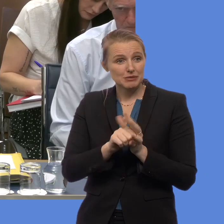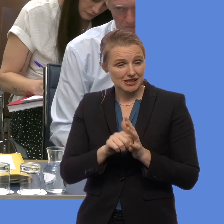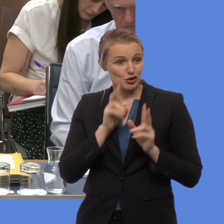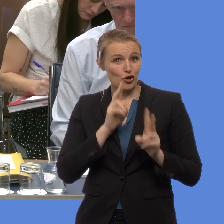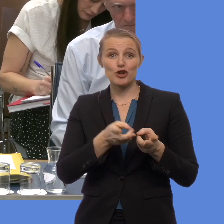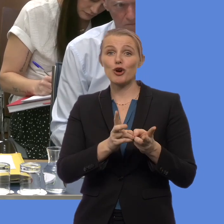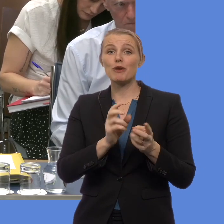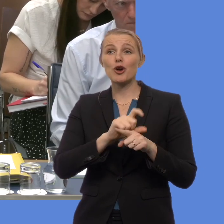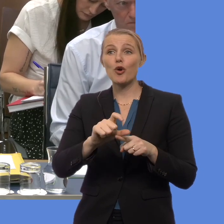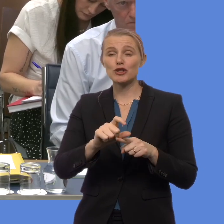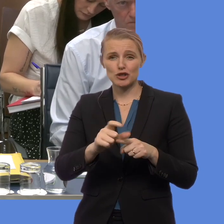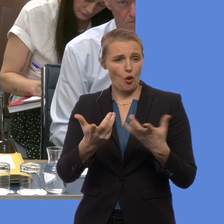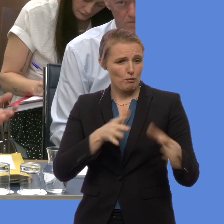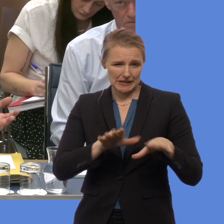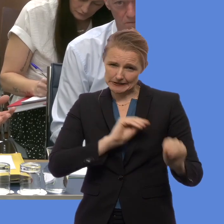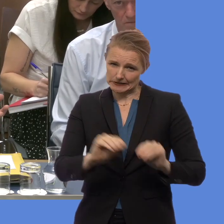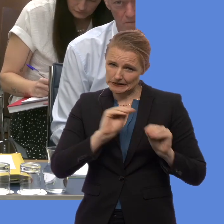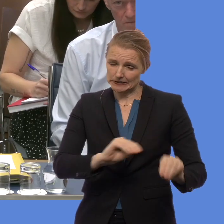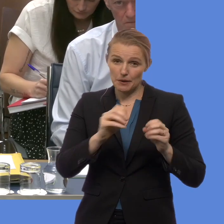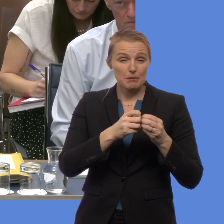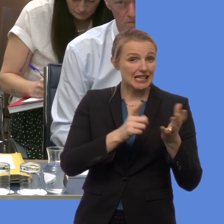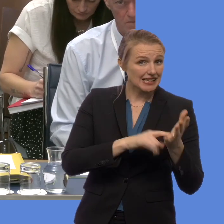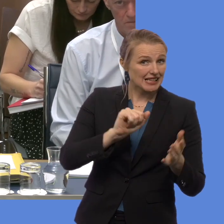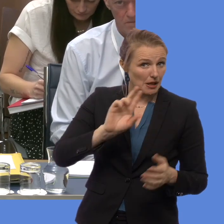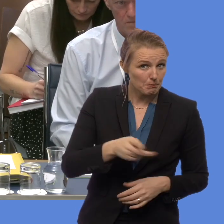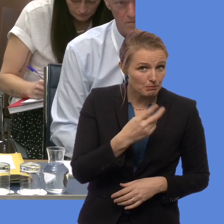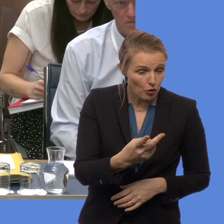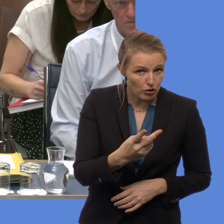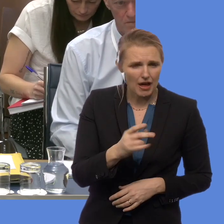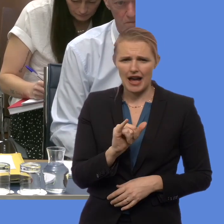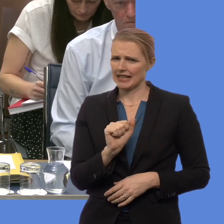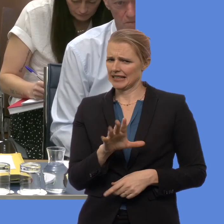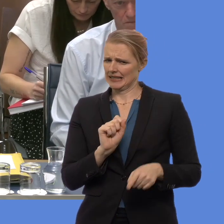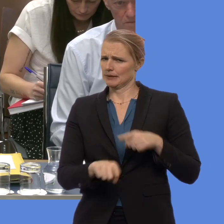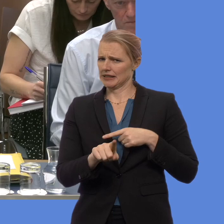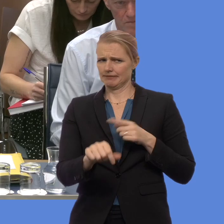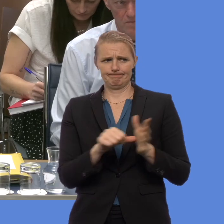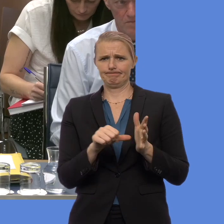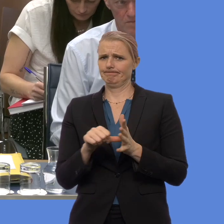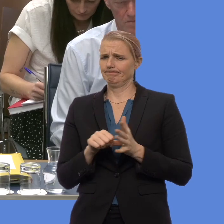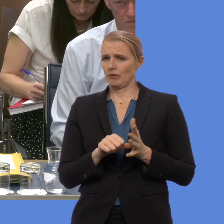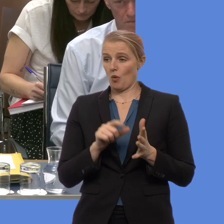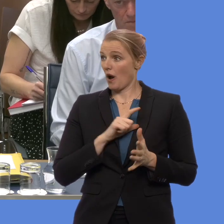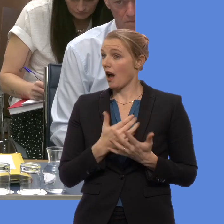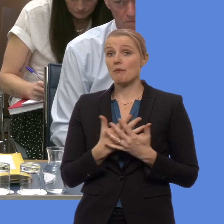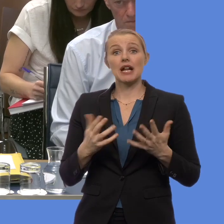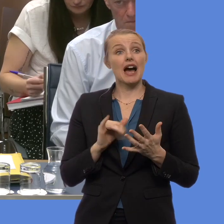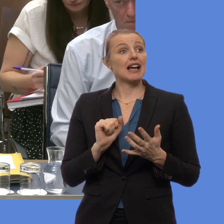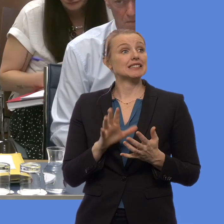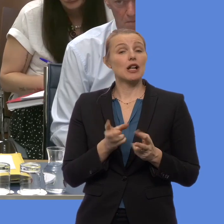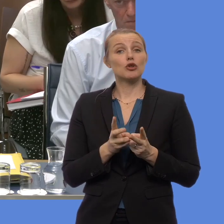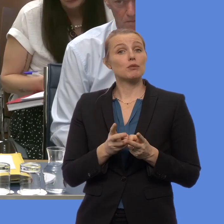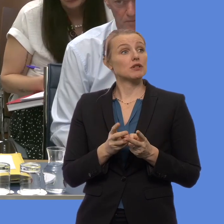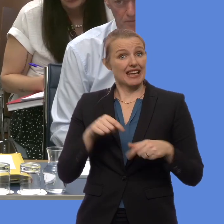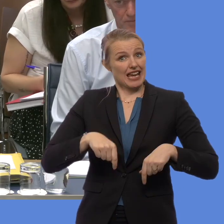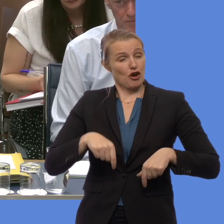classes. They are busy training people in both BSL and ISL, ISL being a particularly challenging, very small number of, single